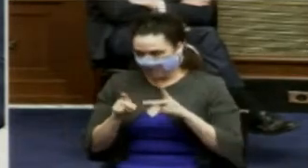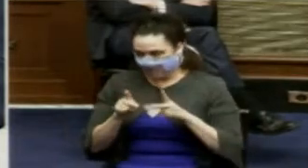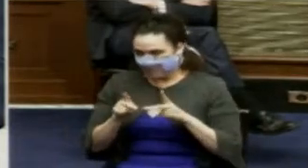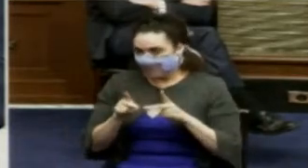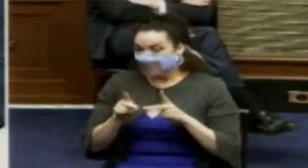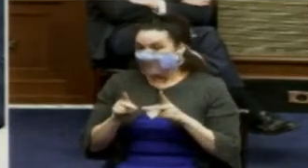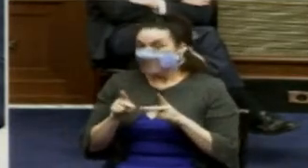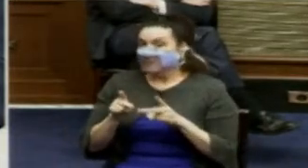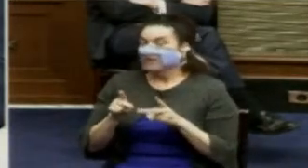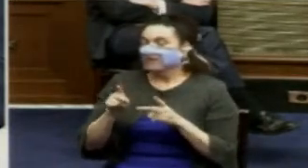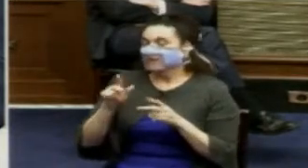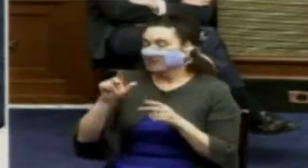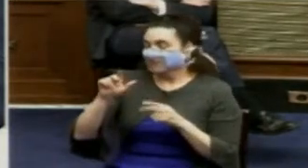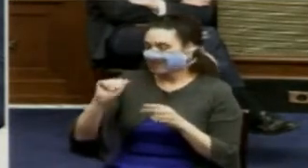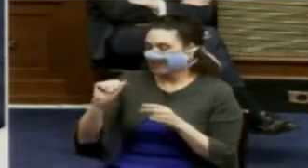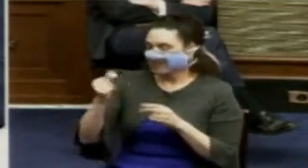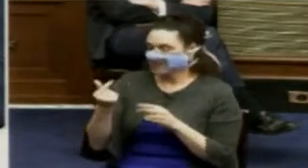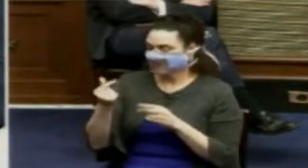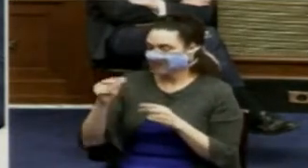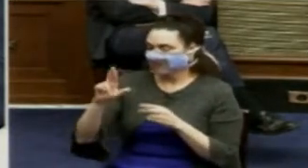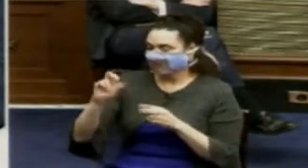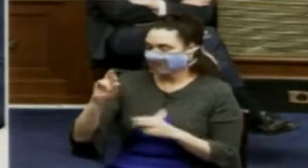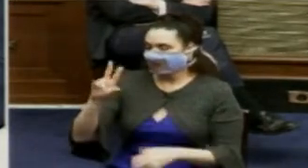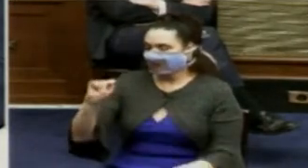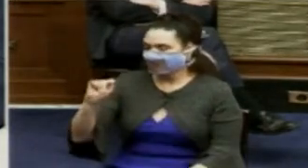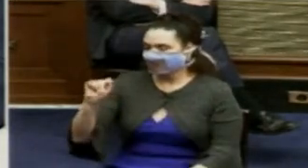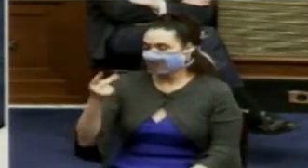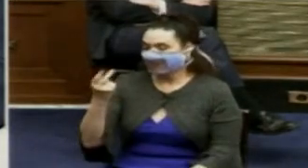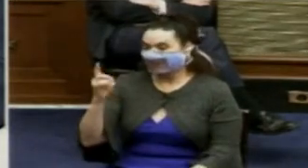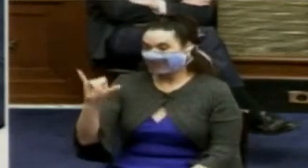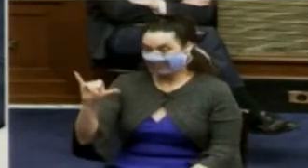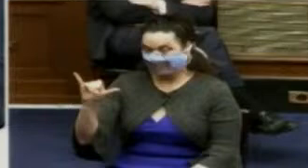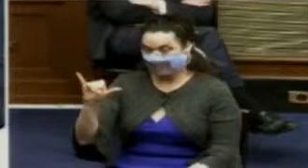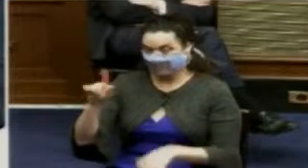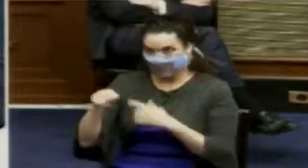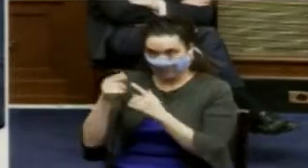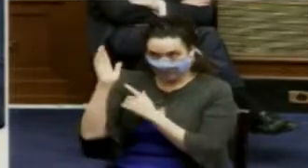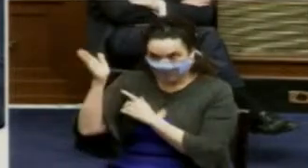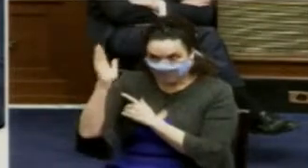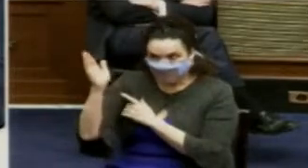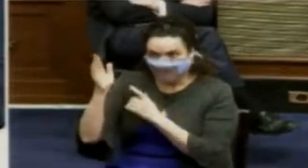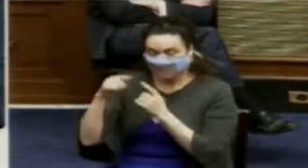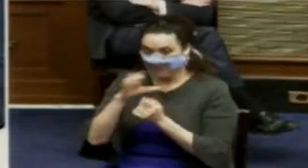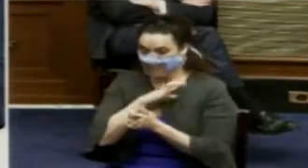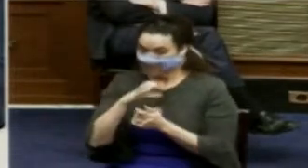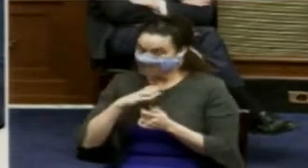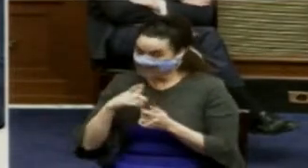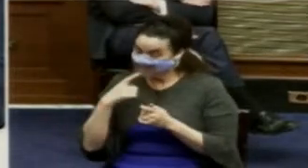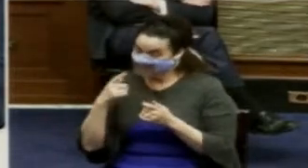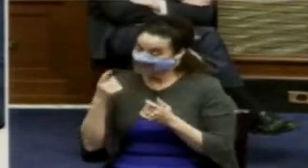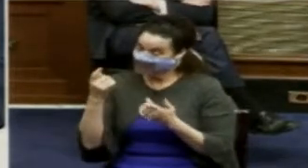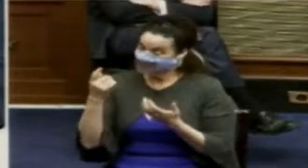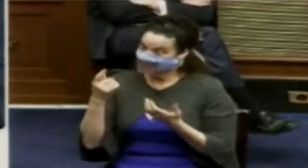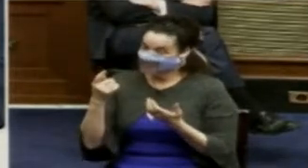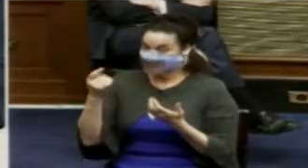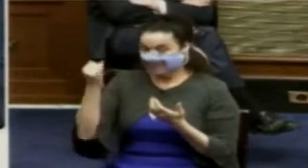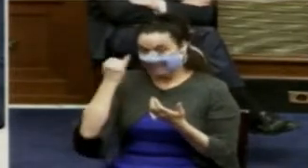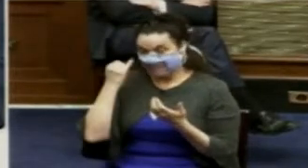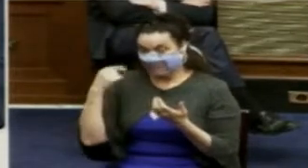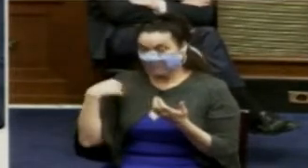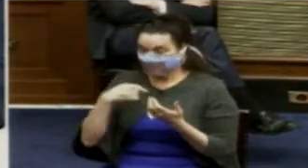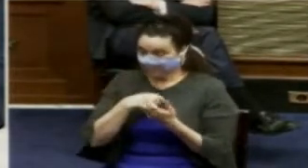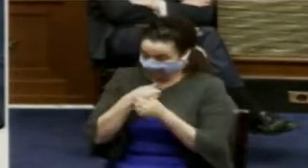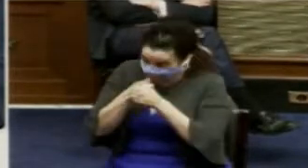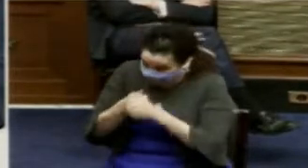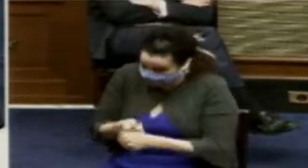delivering his opinion to Congress, said, quote, "A persuasive argument can be made that the adoption of the 23rd Amendment